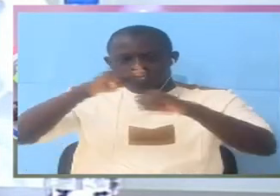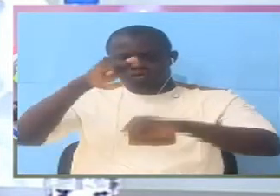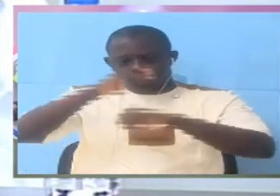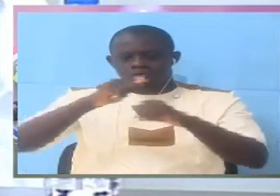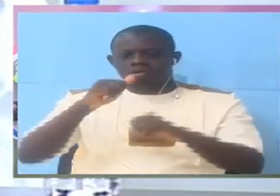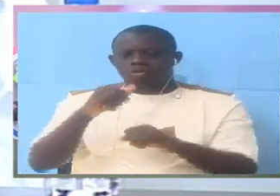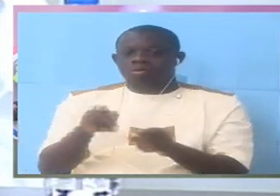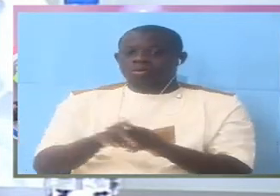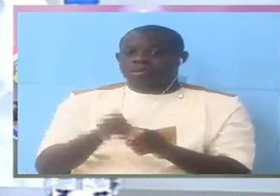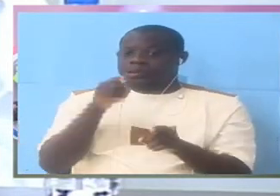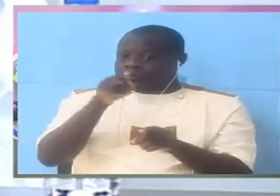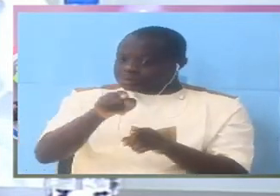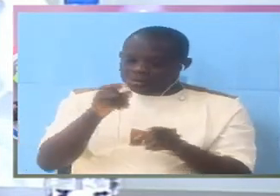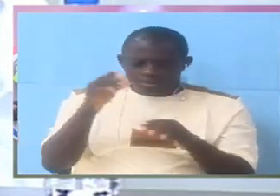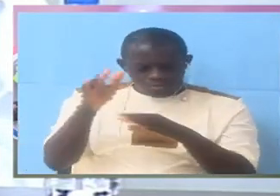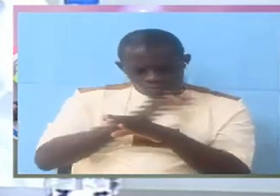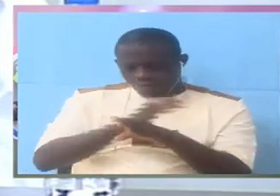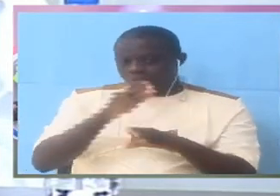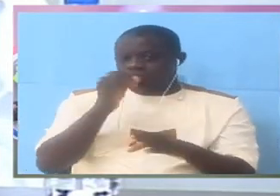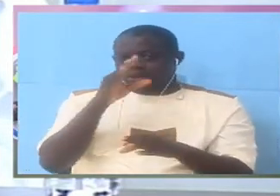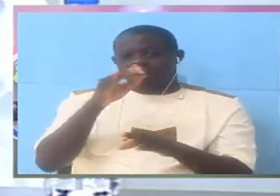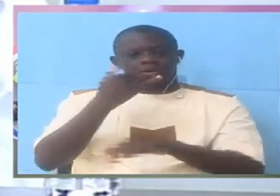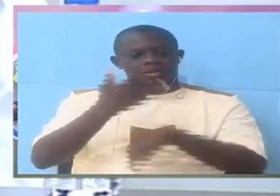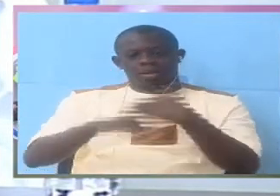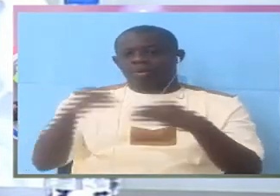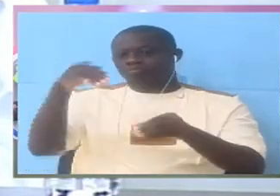And that one too you have denied involvement.